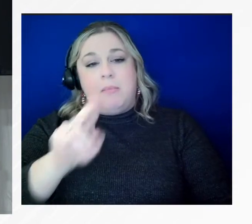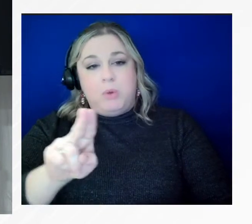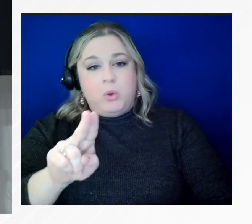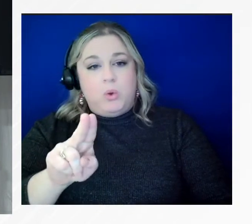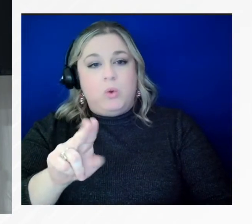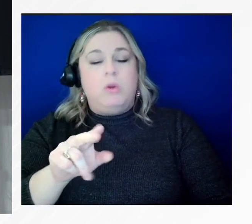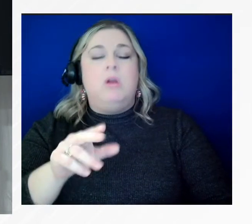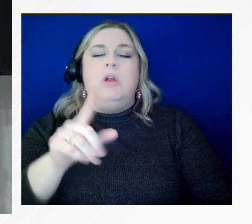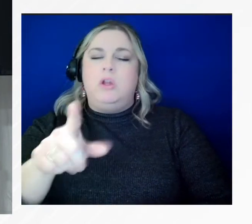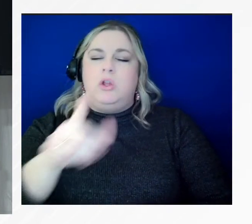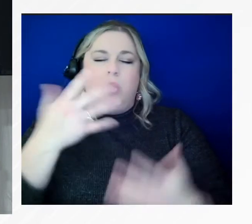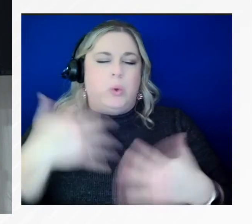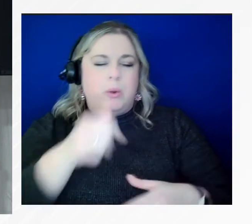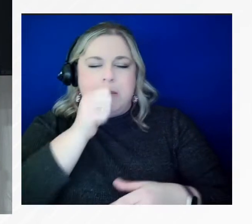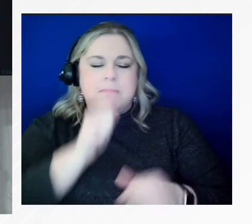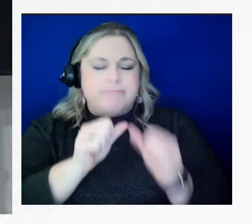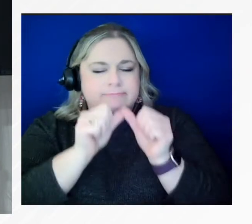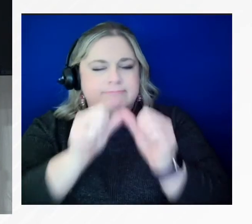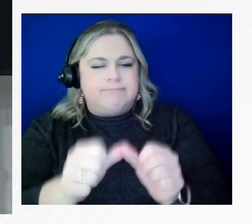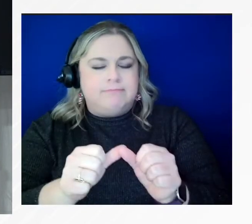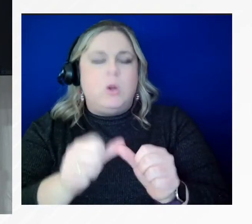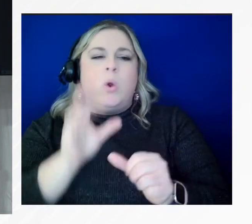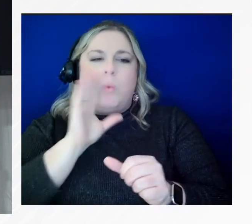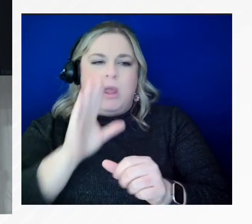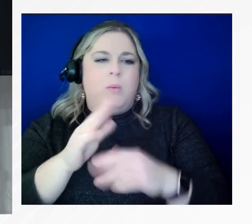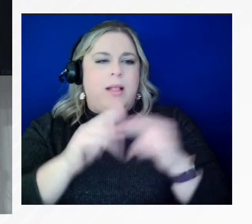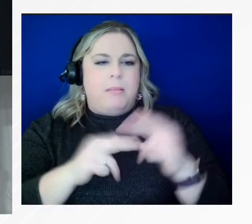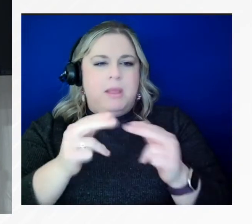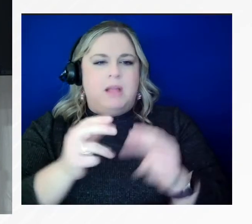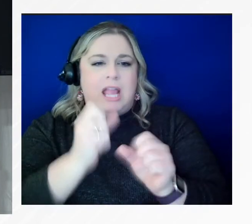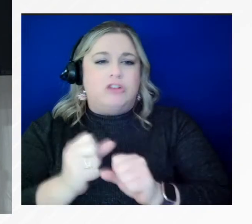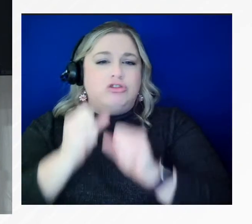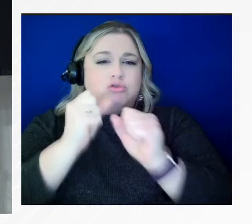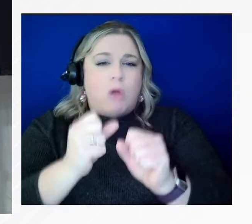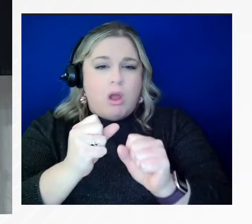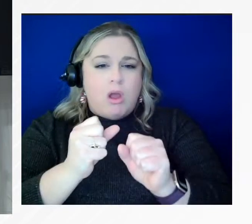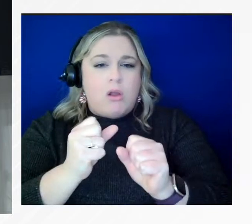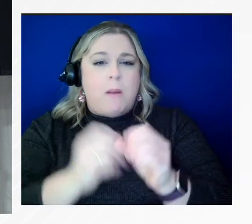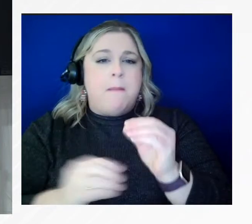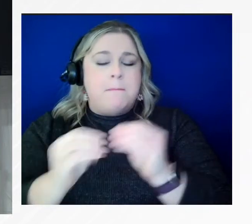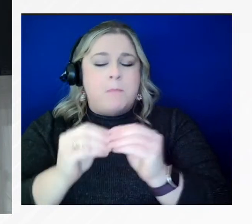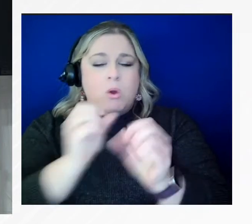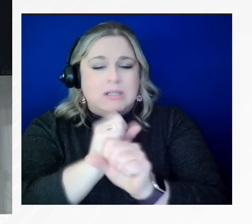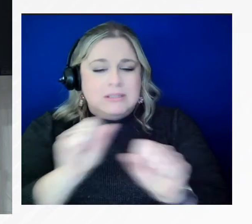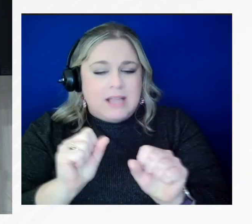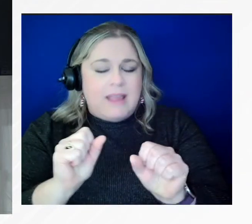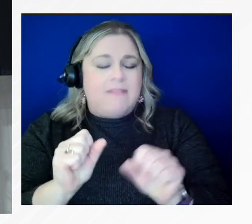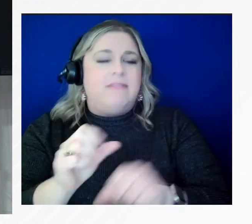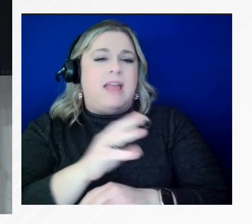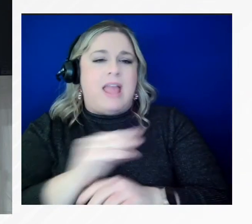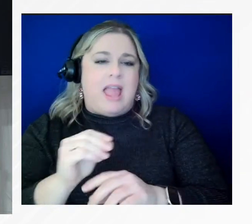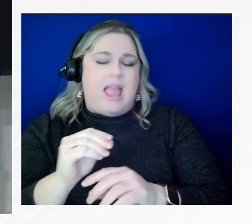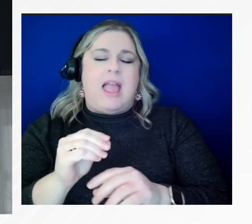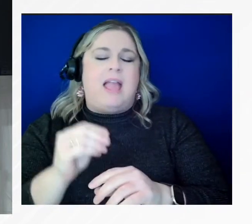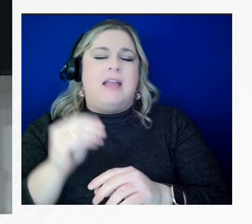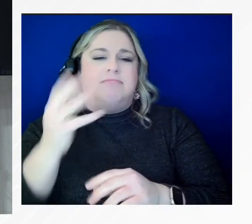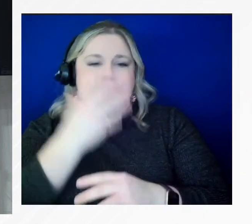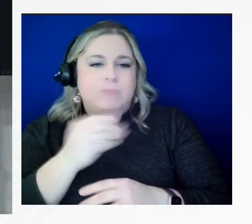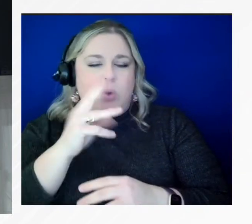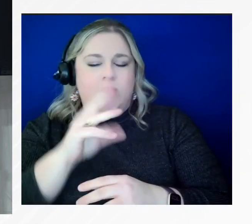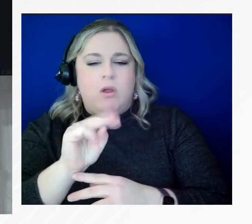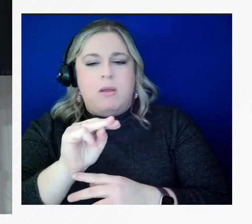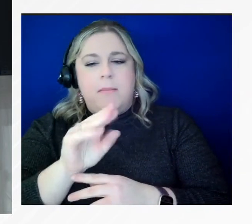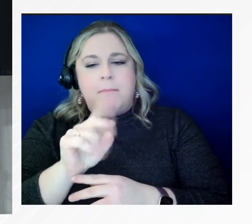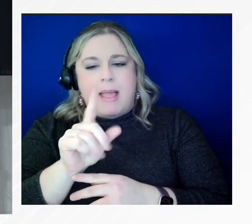stronger, safer, and united Malibu. I invite everyone to come to the Malibu Holiday Market and Tree Lot